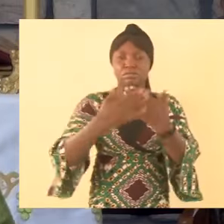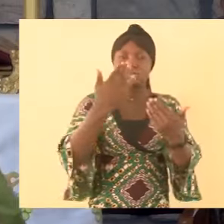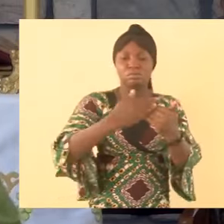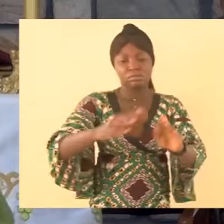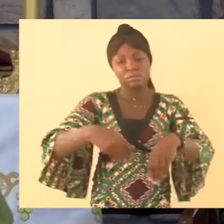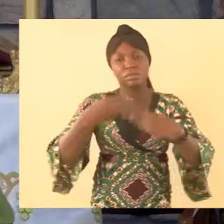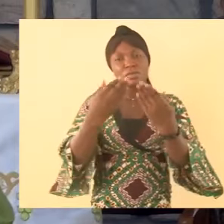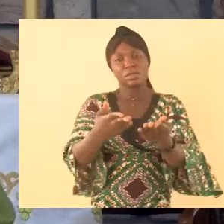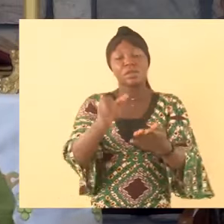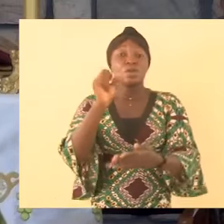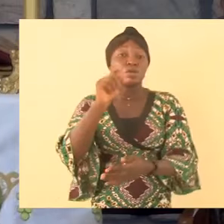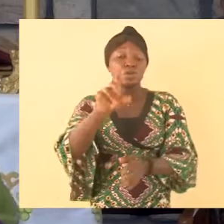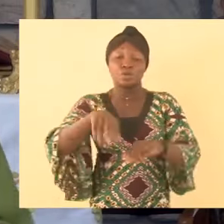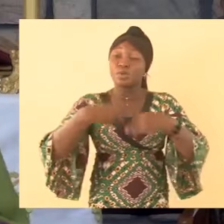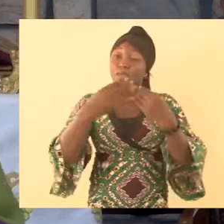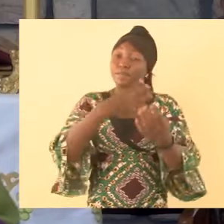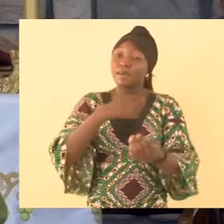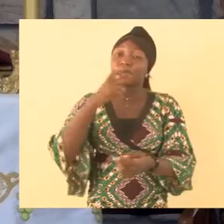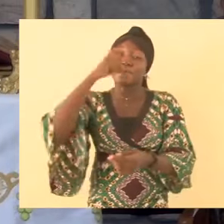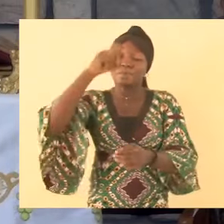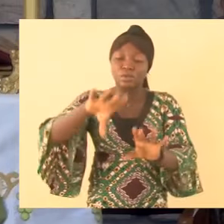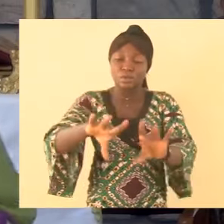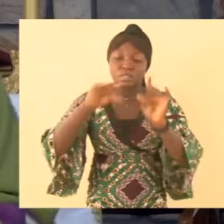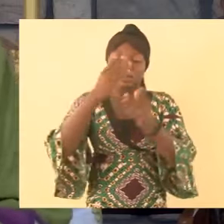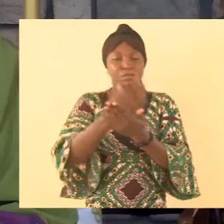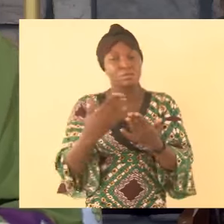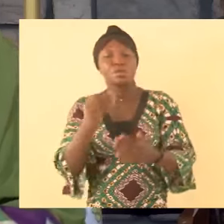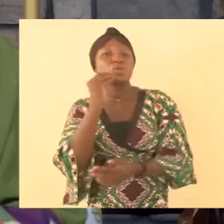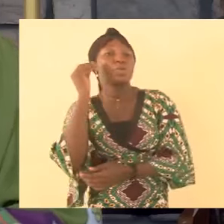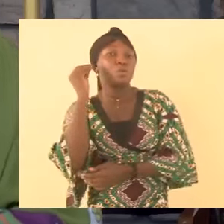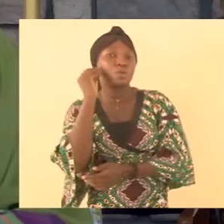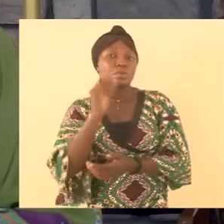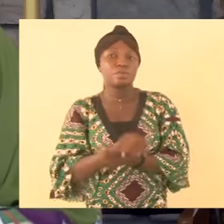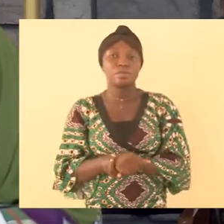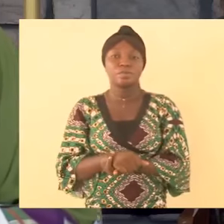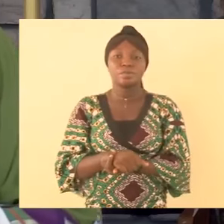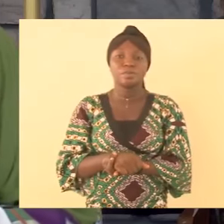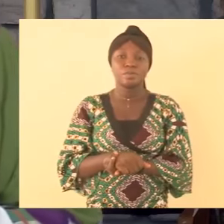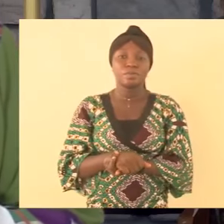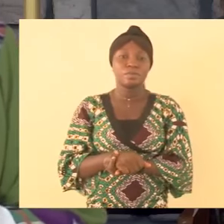give. So you give and you must take something home.